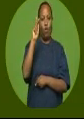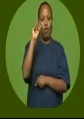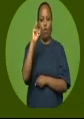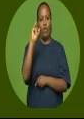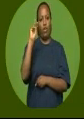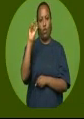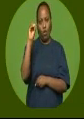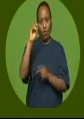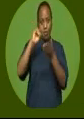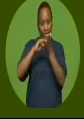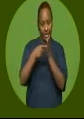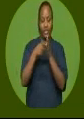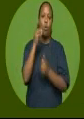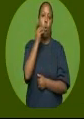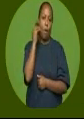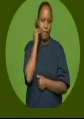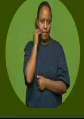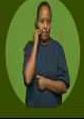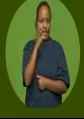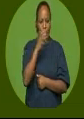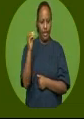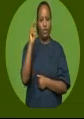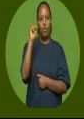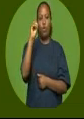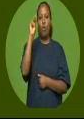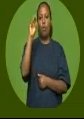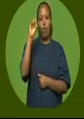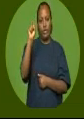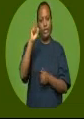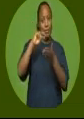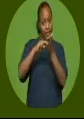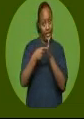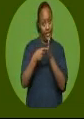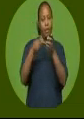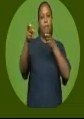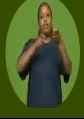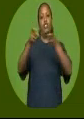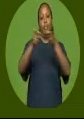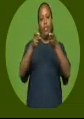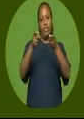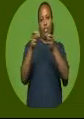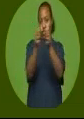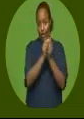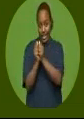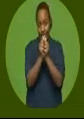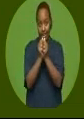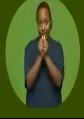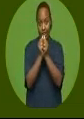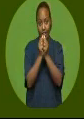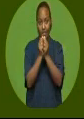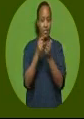Oikos means home and nomos means management.